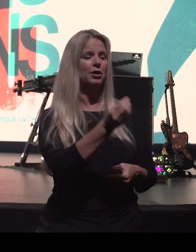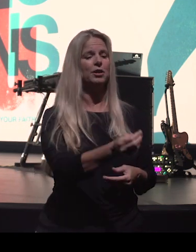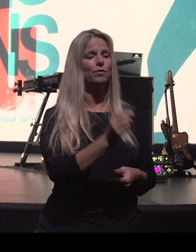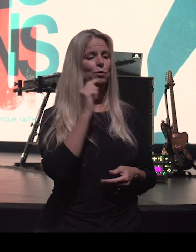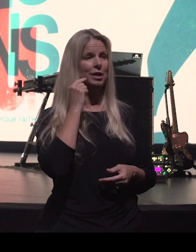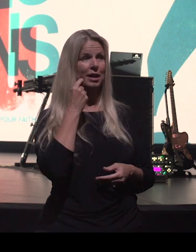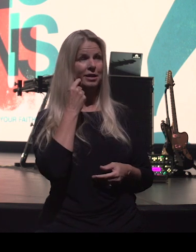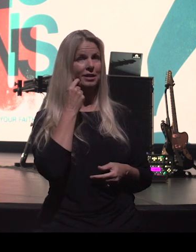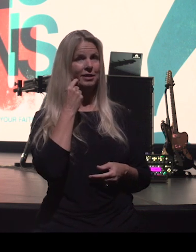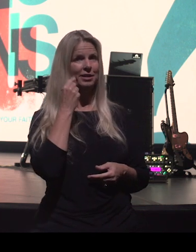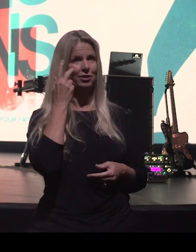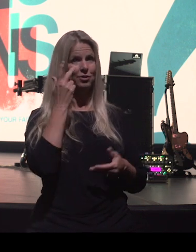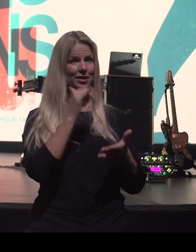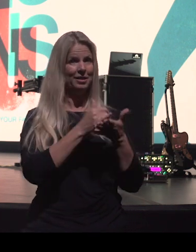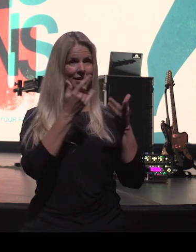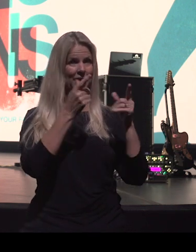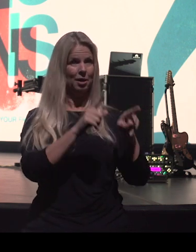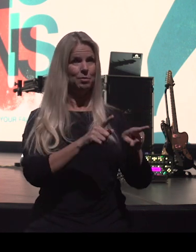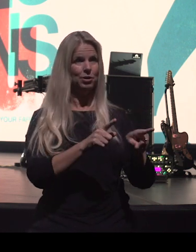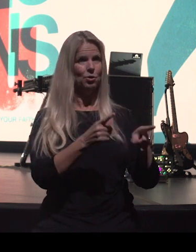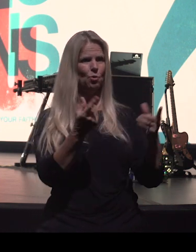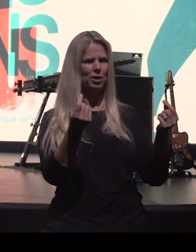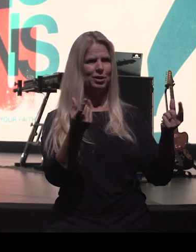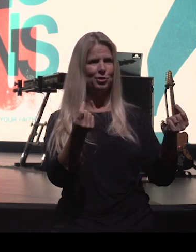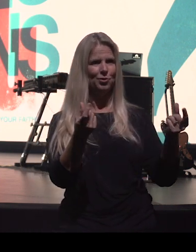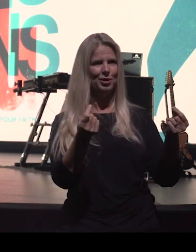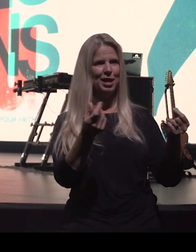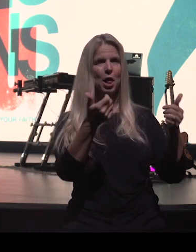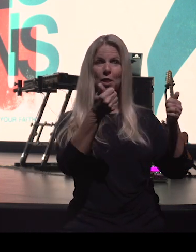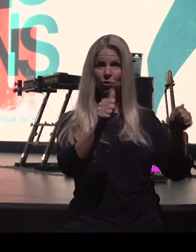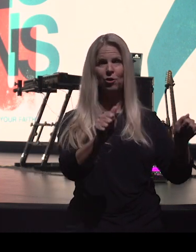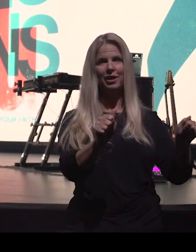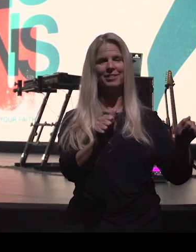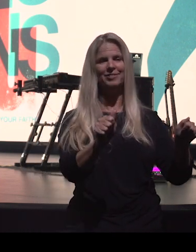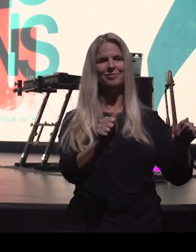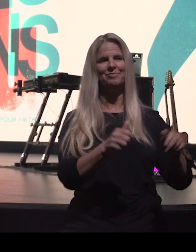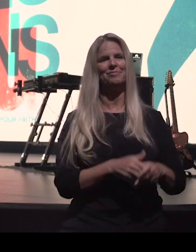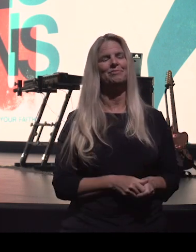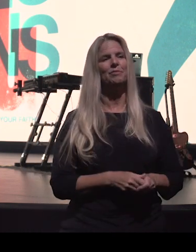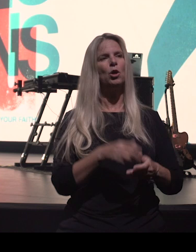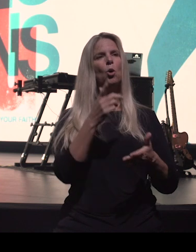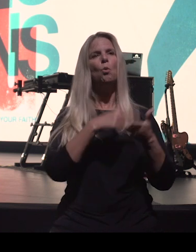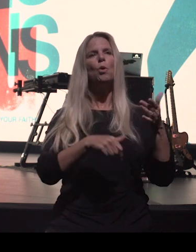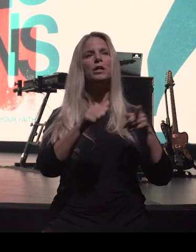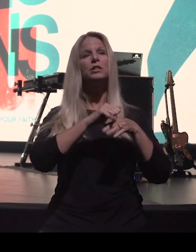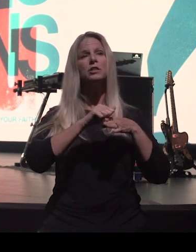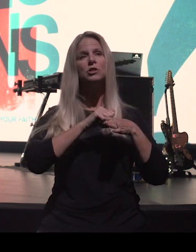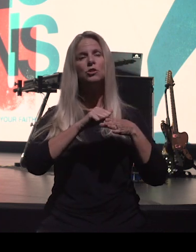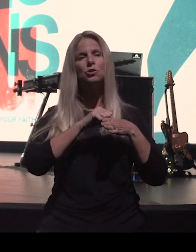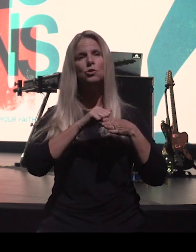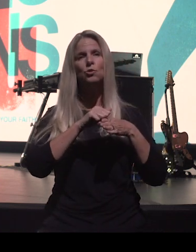this? What are they doing? They're trying. What is training? Training is doing the hard work